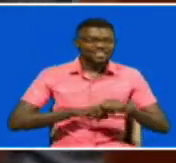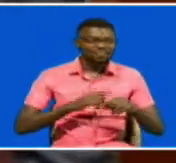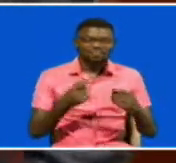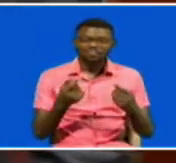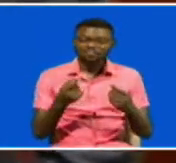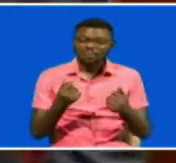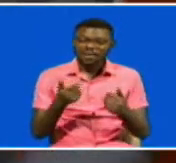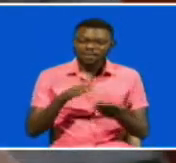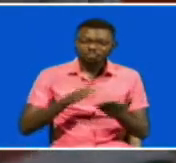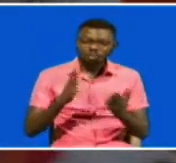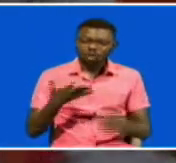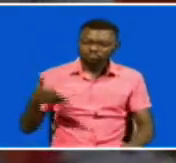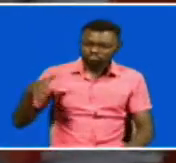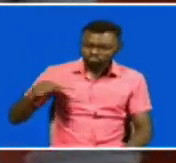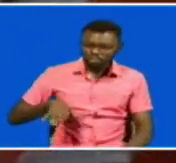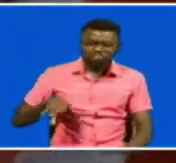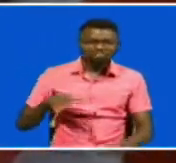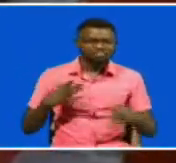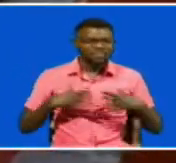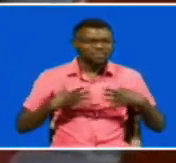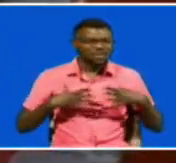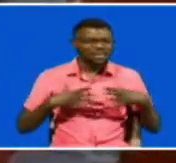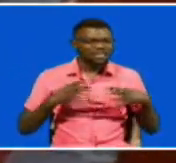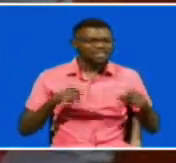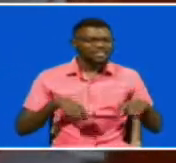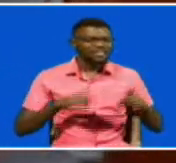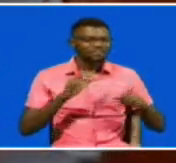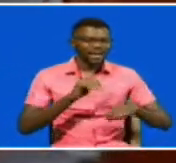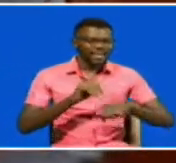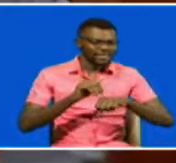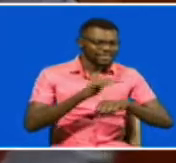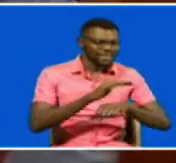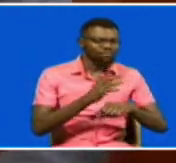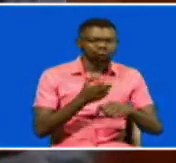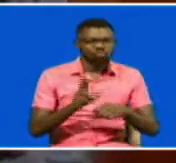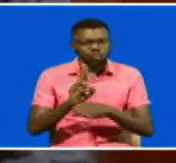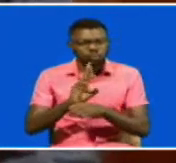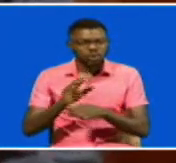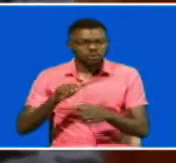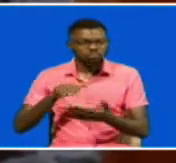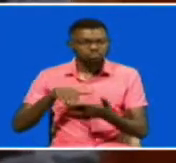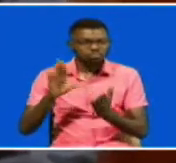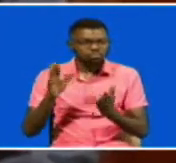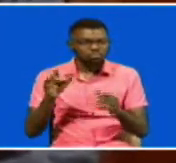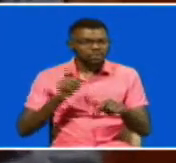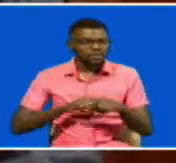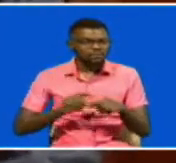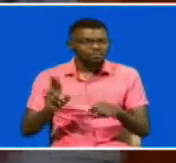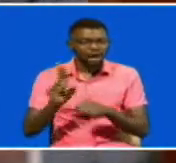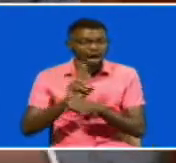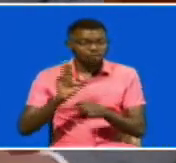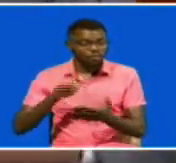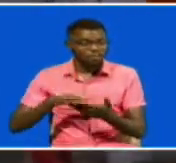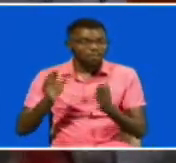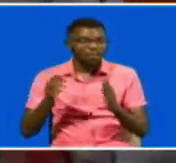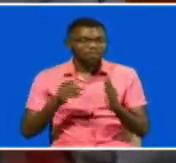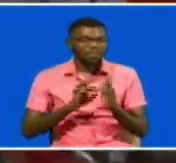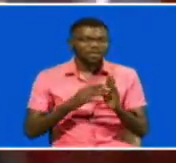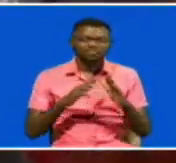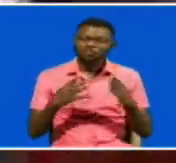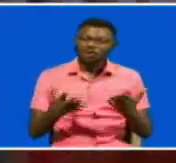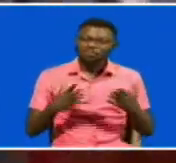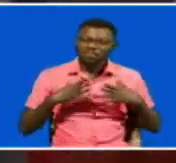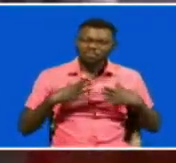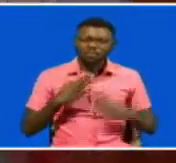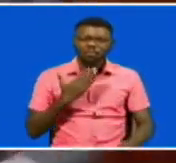there is more money into the pockets of the people, people will spend more. And as people spend more, Mr. Speaker, the demand